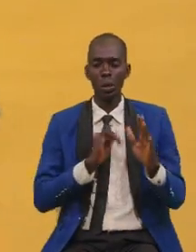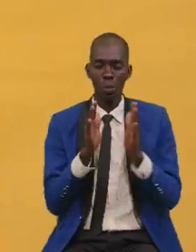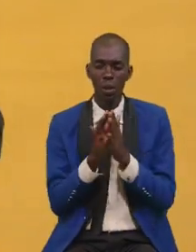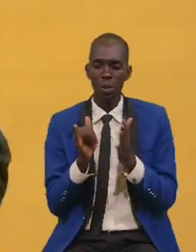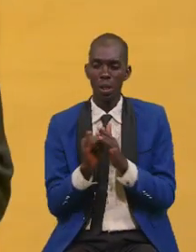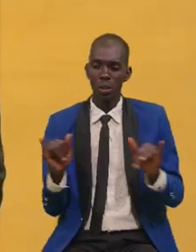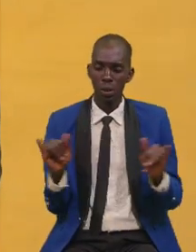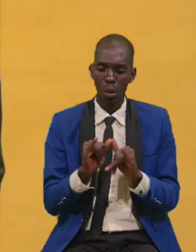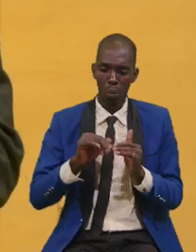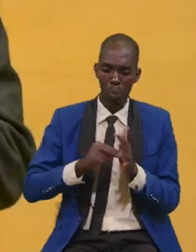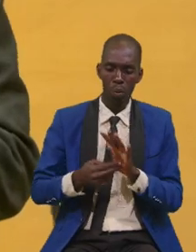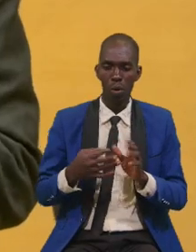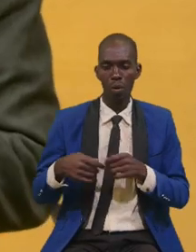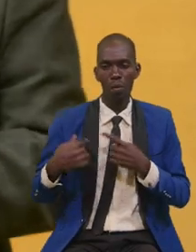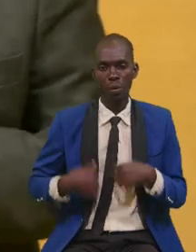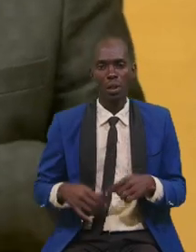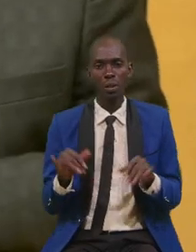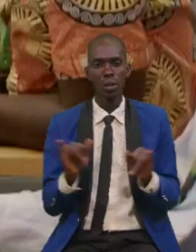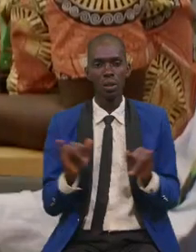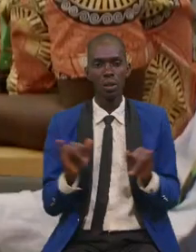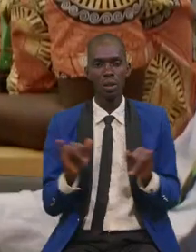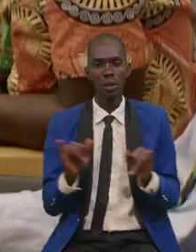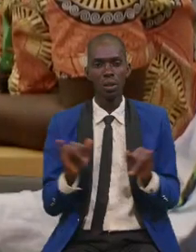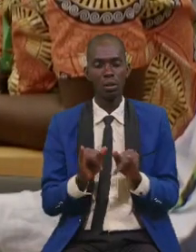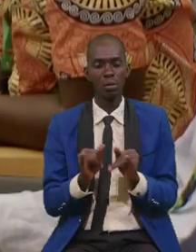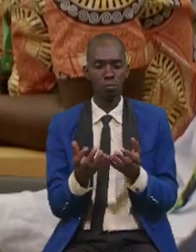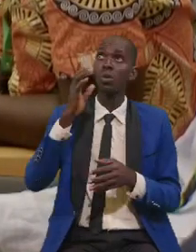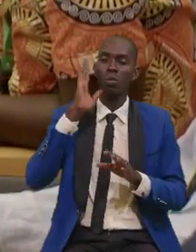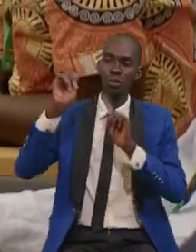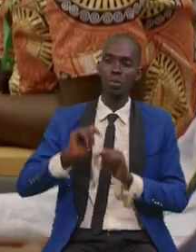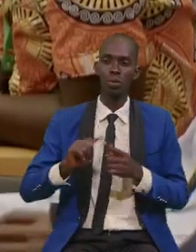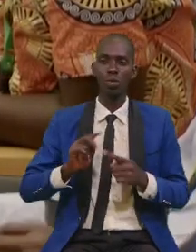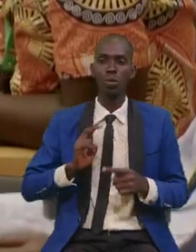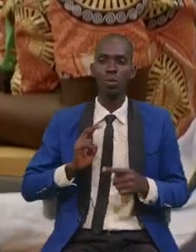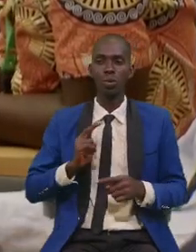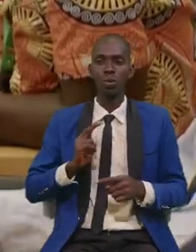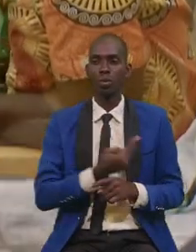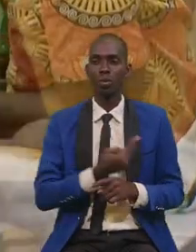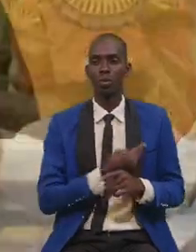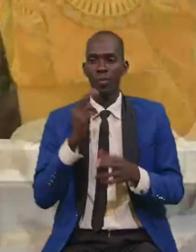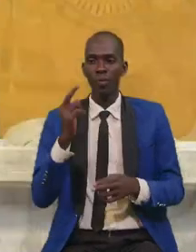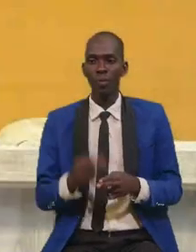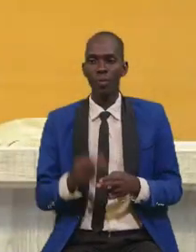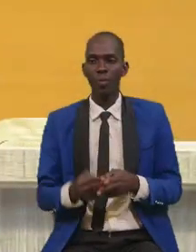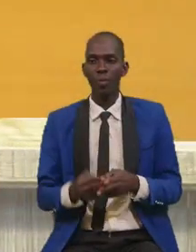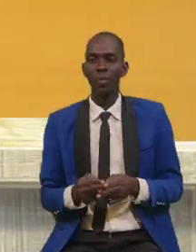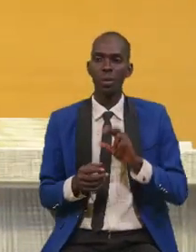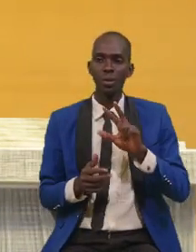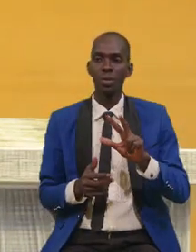passion the Lord will give us in Jesus' name. I'm coming to number three here. Number three, the